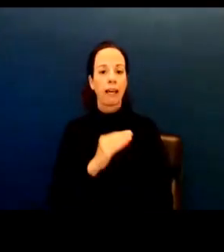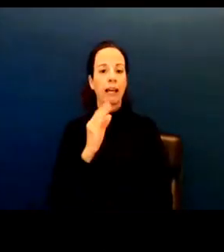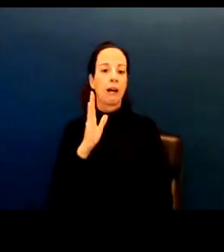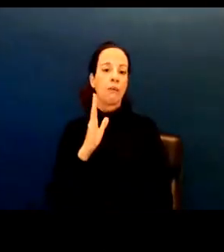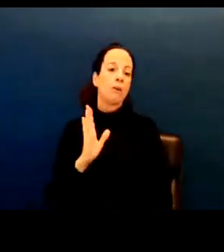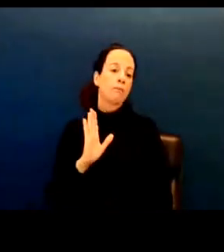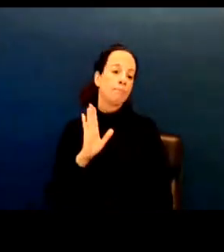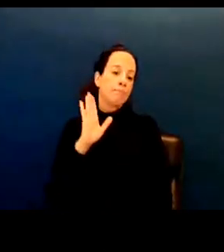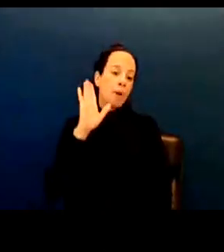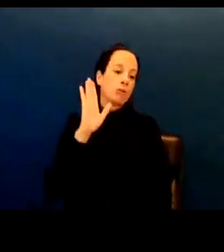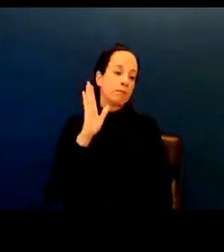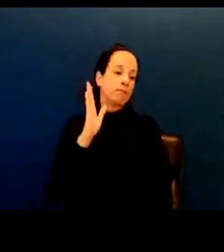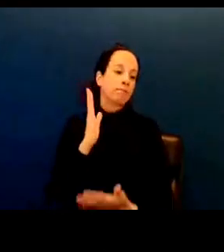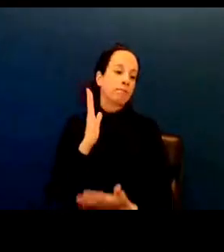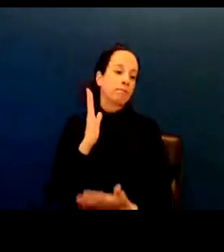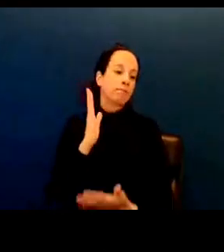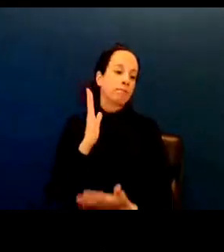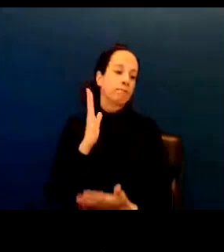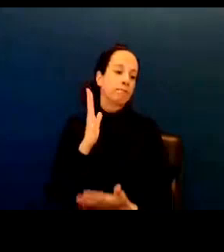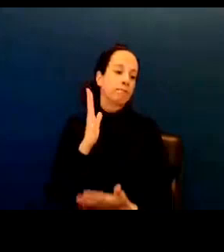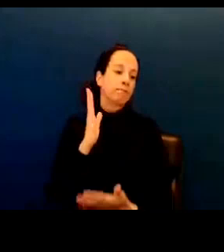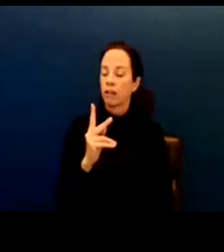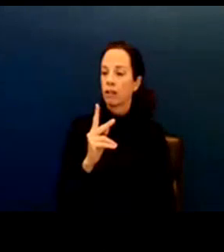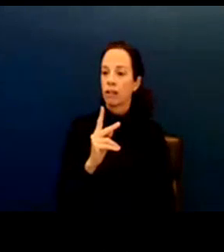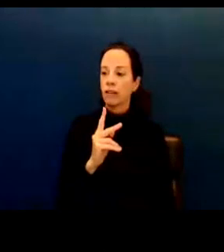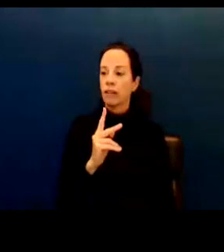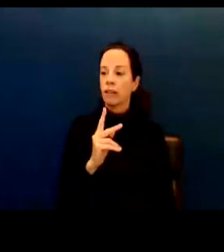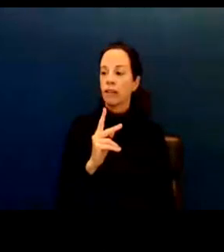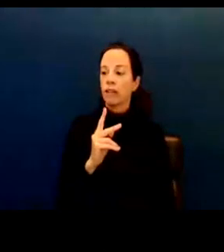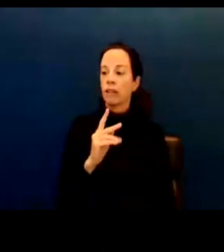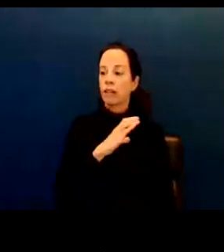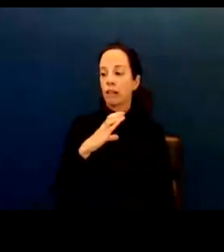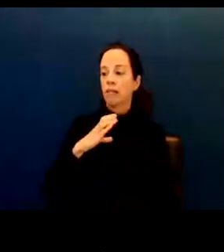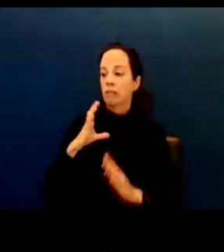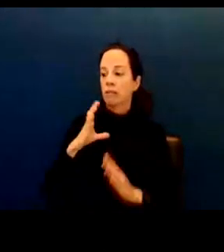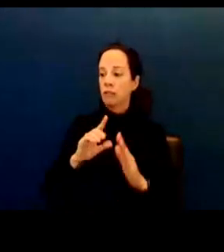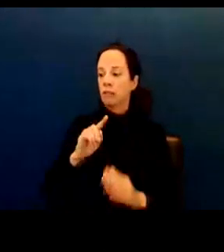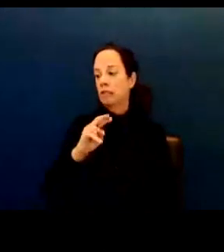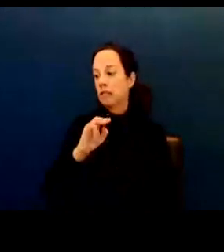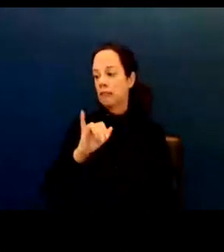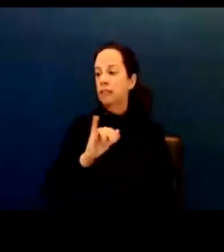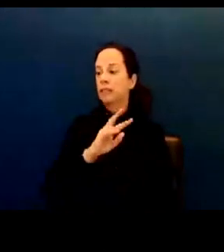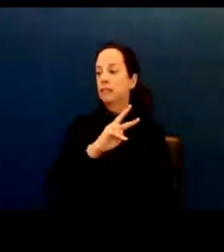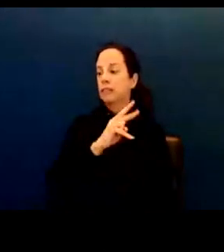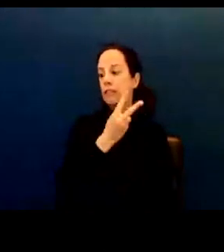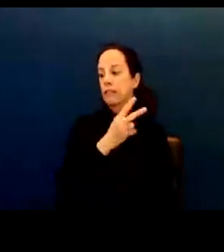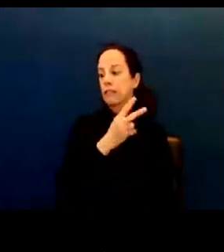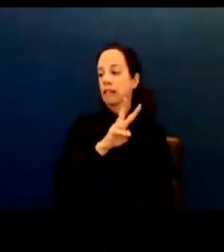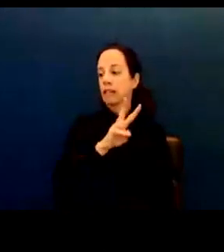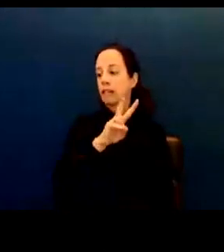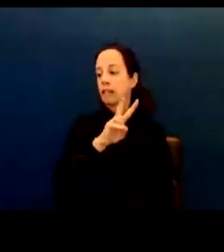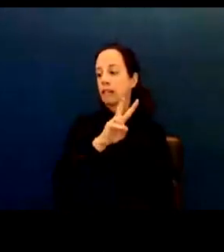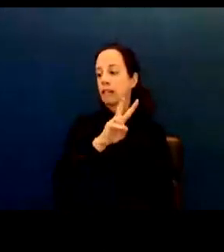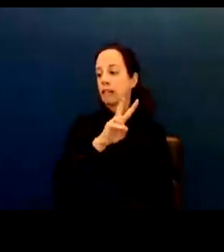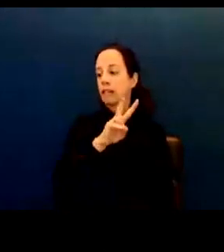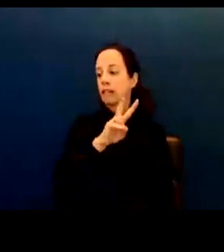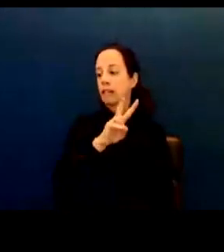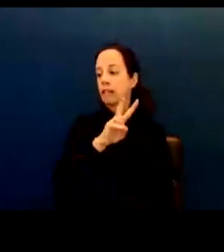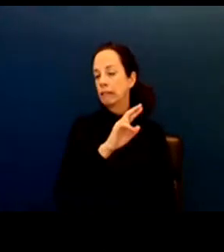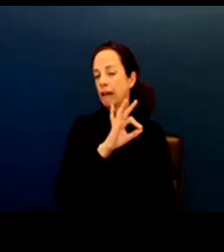approve. Okay, so moved by Commissioner Tiffany, seconded by Vice Chair Falcone. Any other questions or comments from the